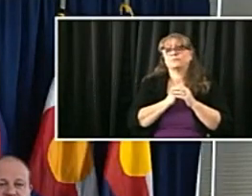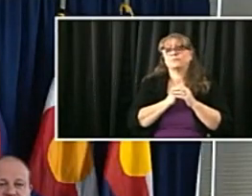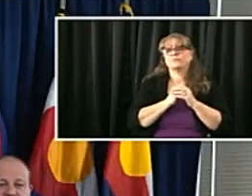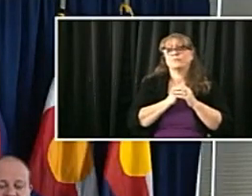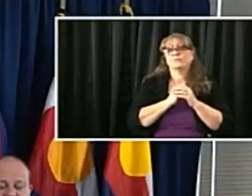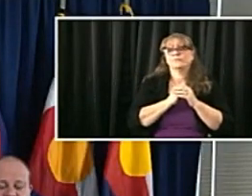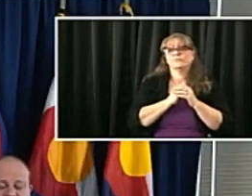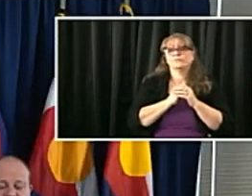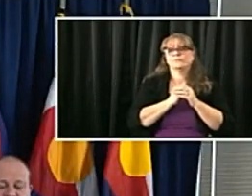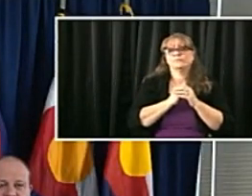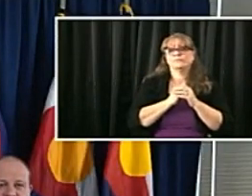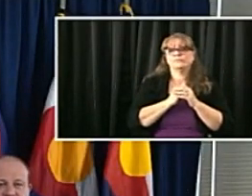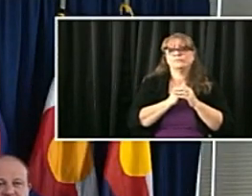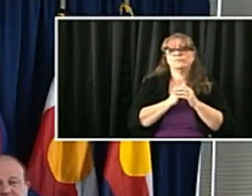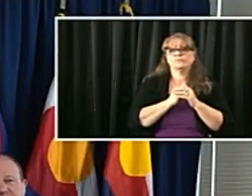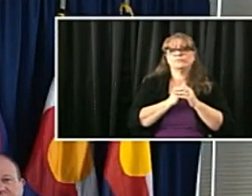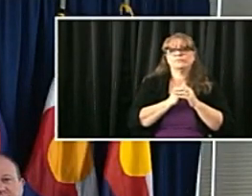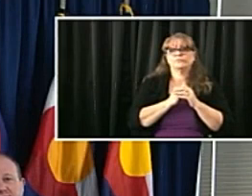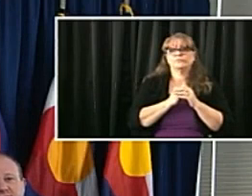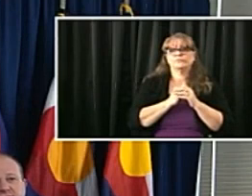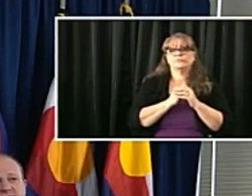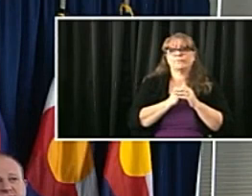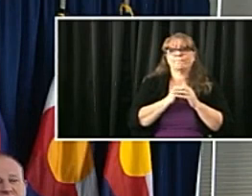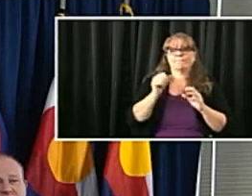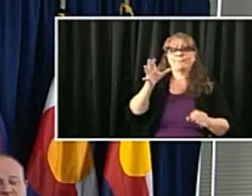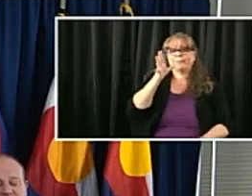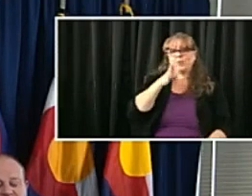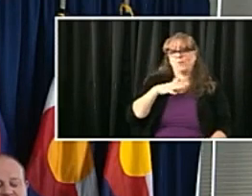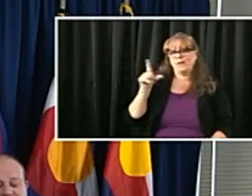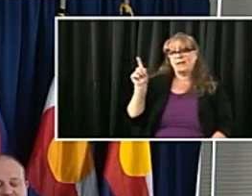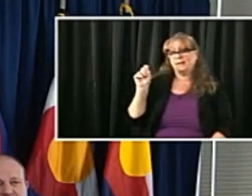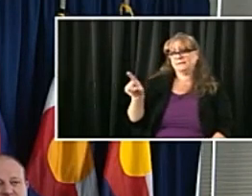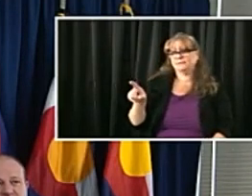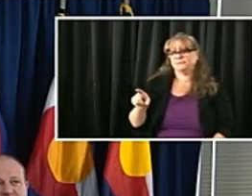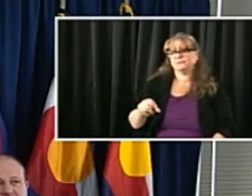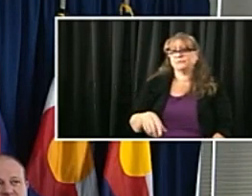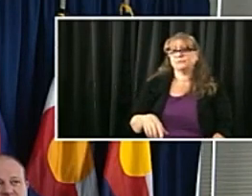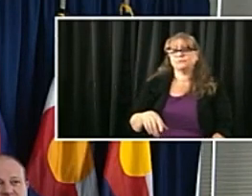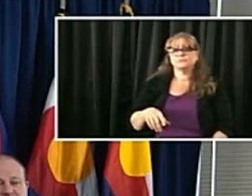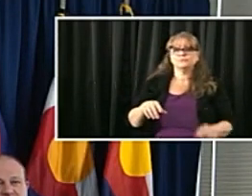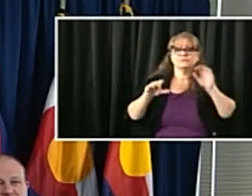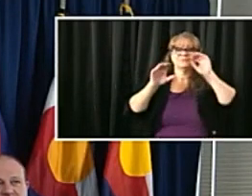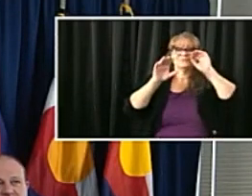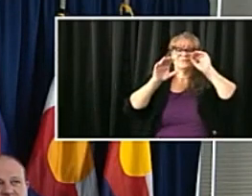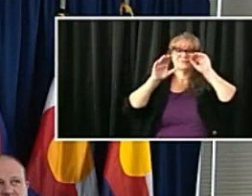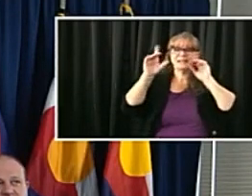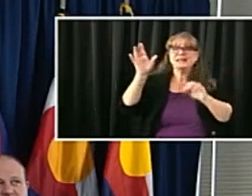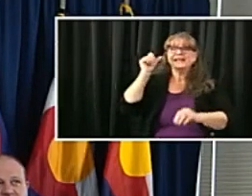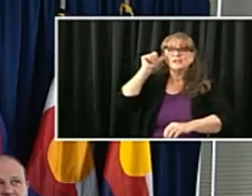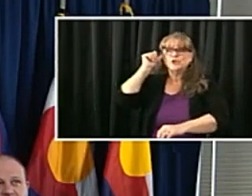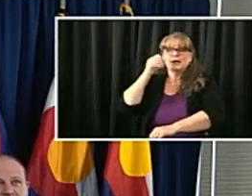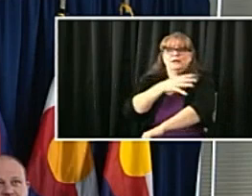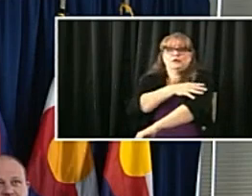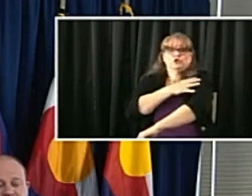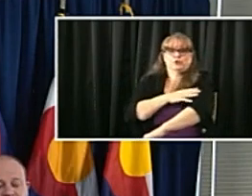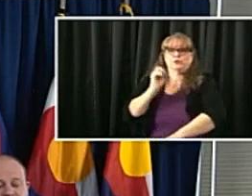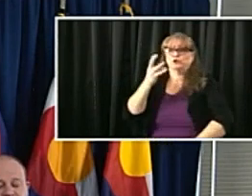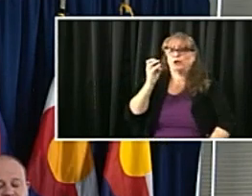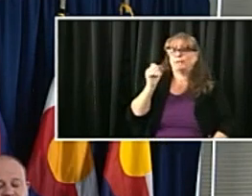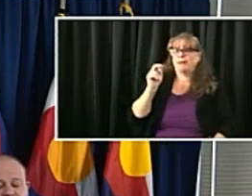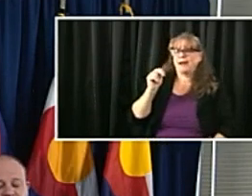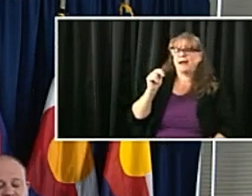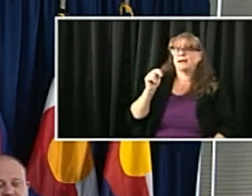This is Erica Meltzer from Chalkbeat. Yesterday, General Sherman said that once you get to the below the dotted line essential worker